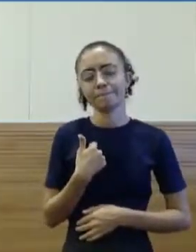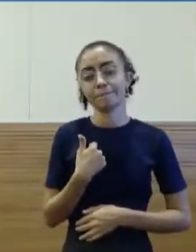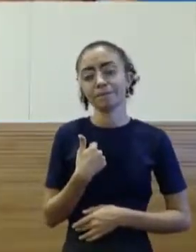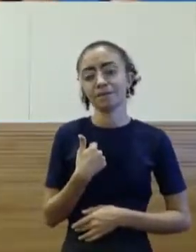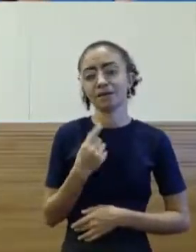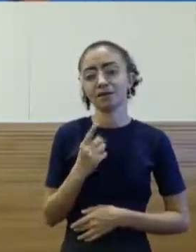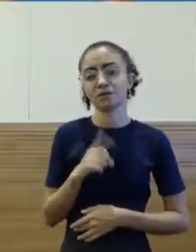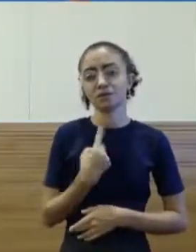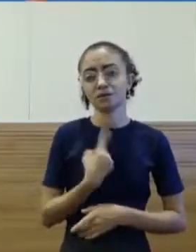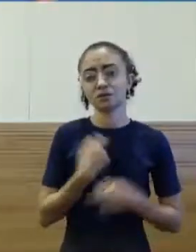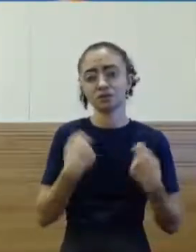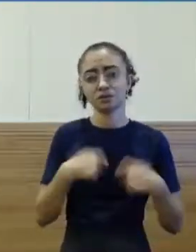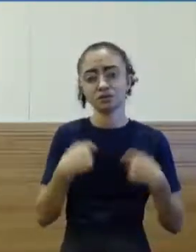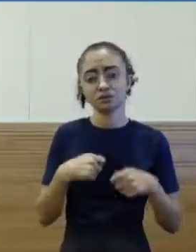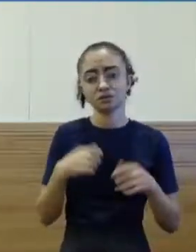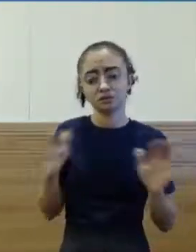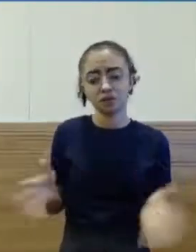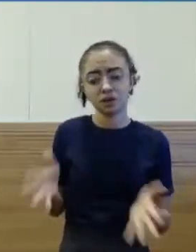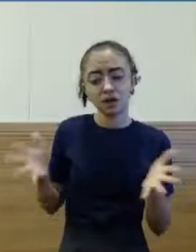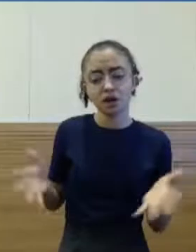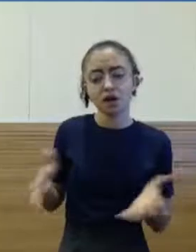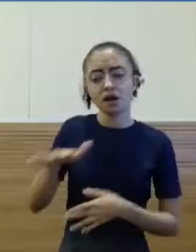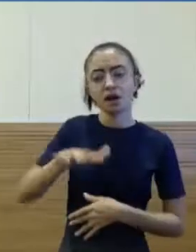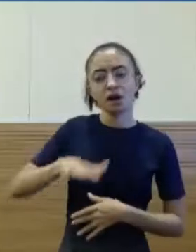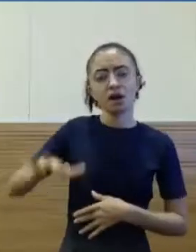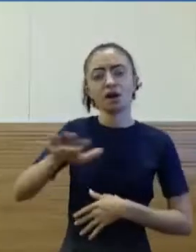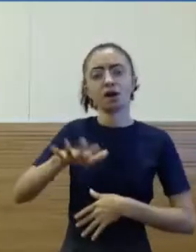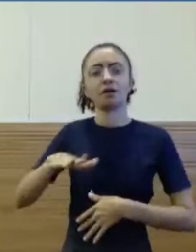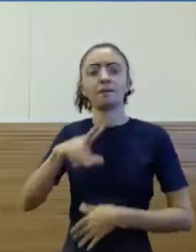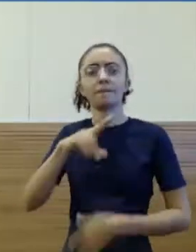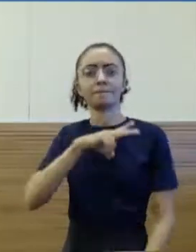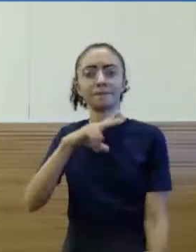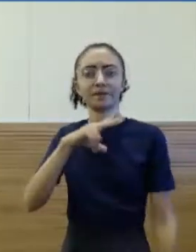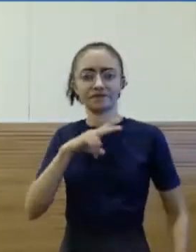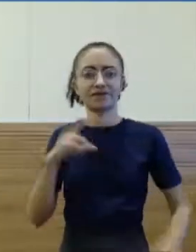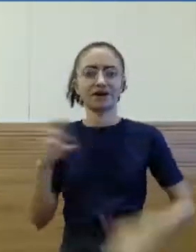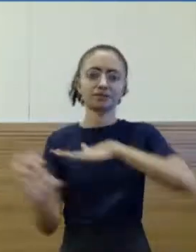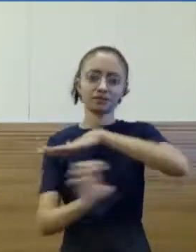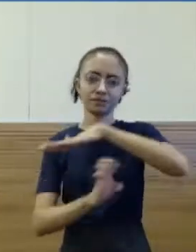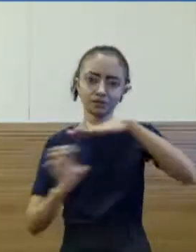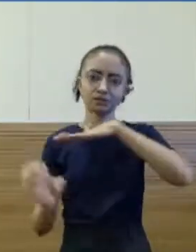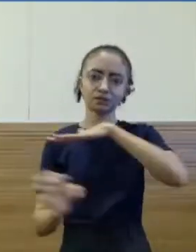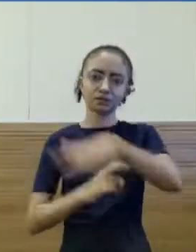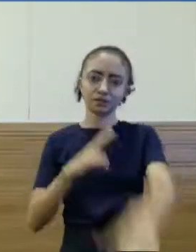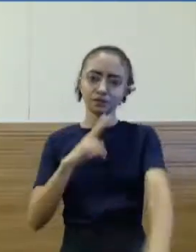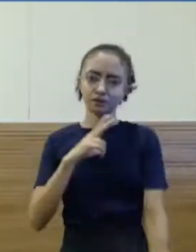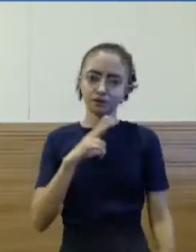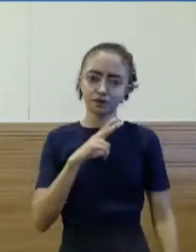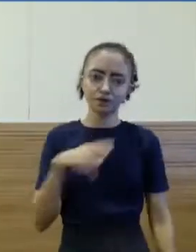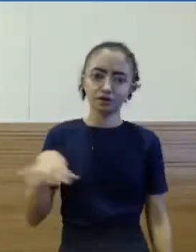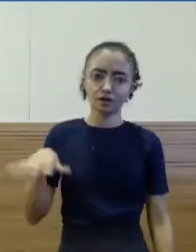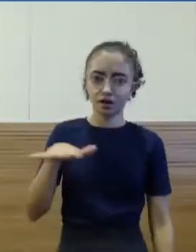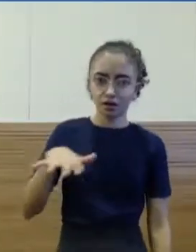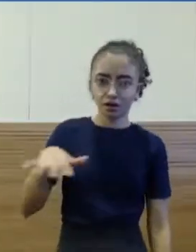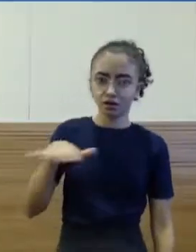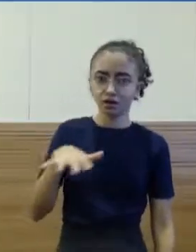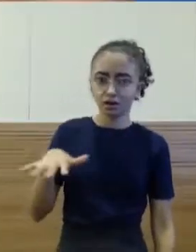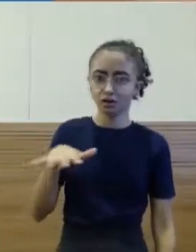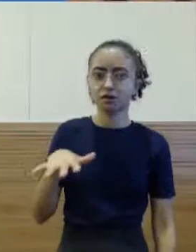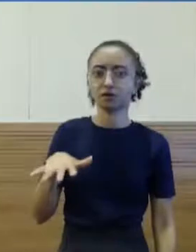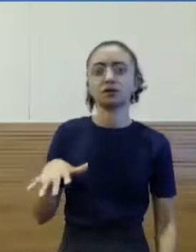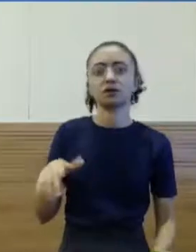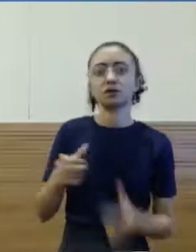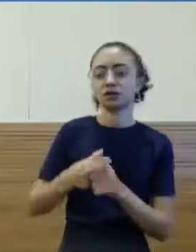the private sector. We want to involve them, the private sector. So we have